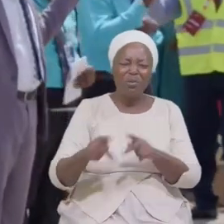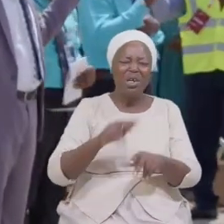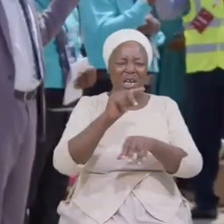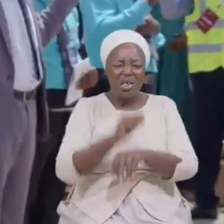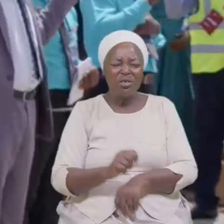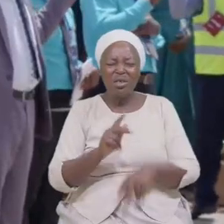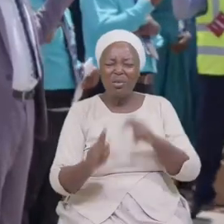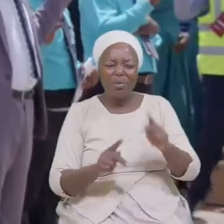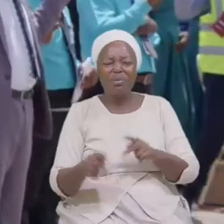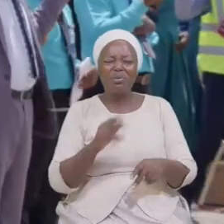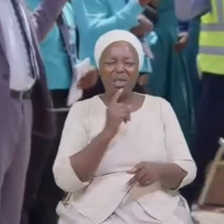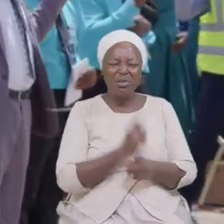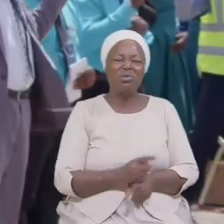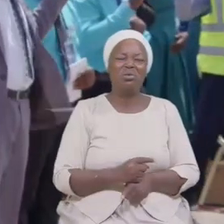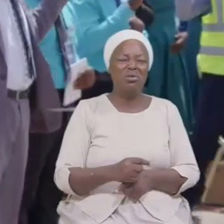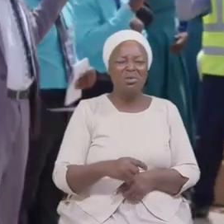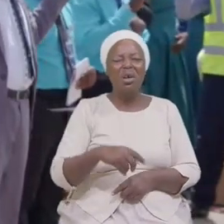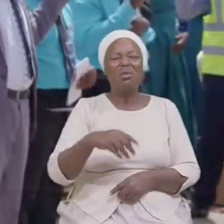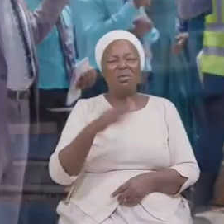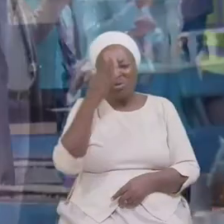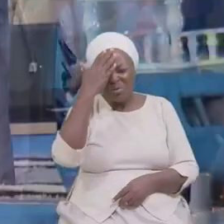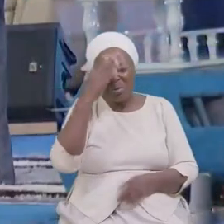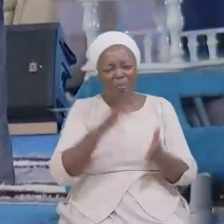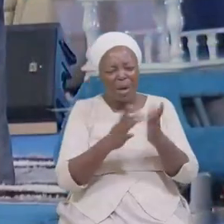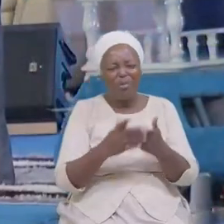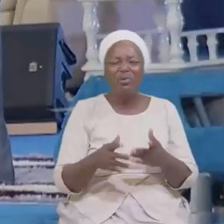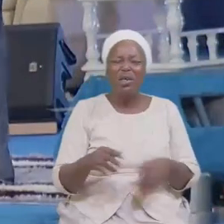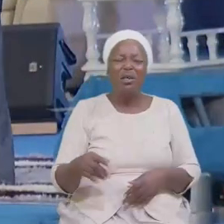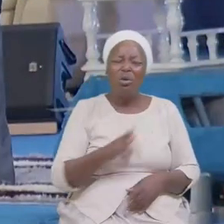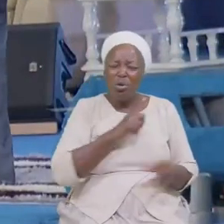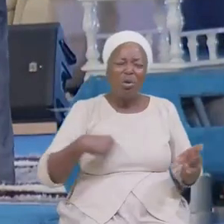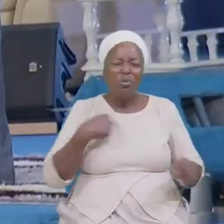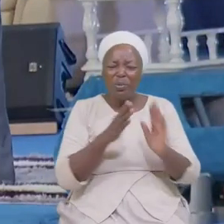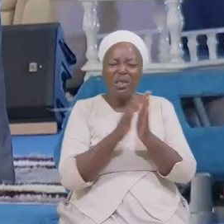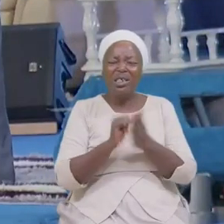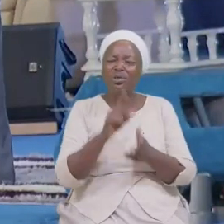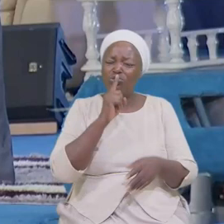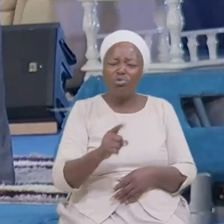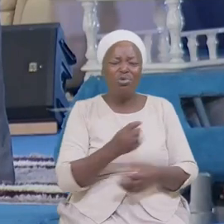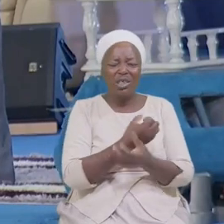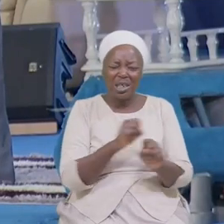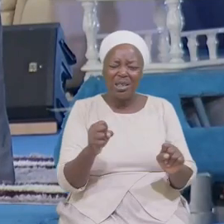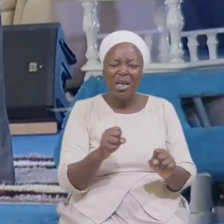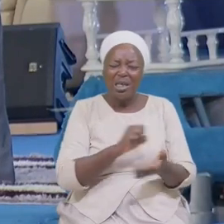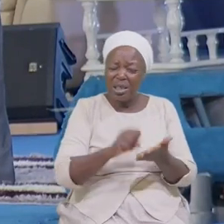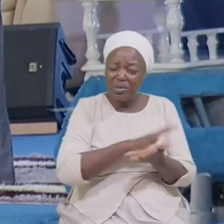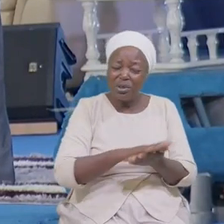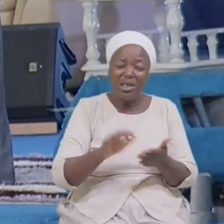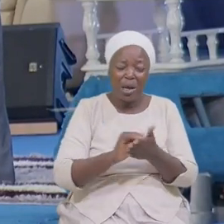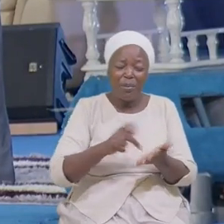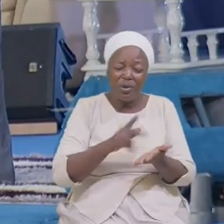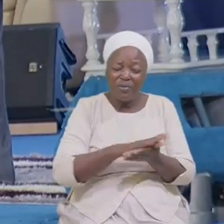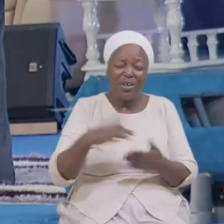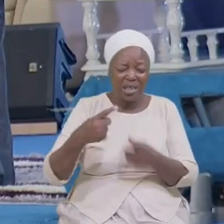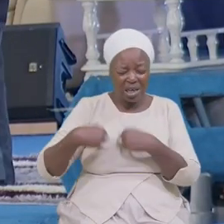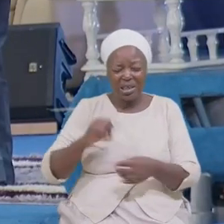just theological people. Lord, we pray that real sanctification that purifies the heart, that purges